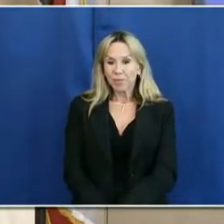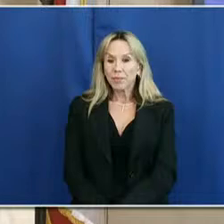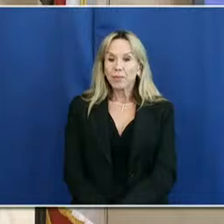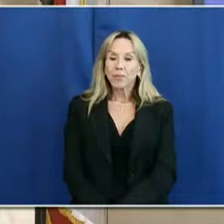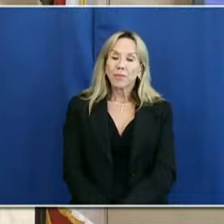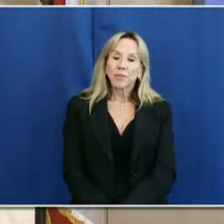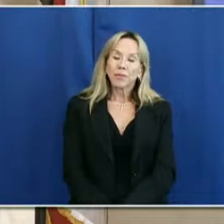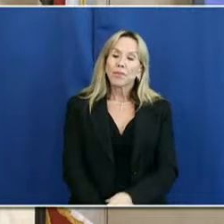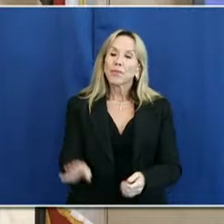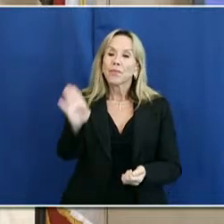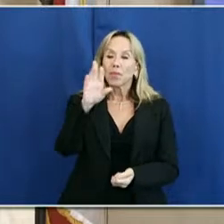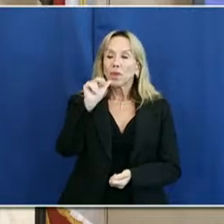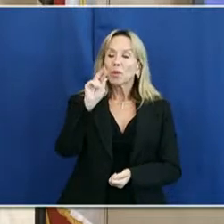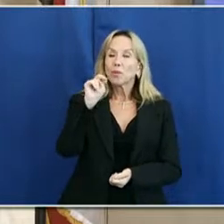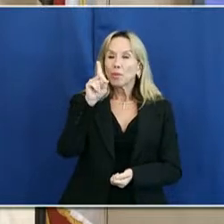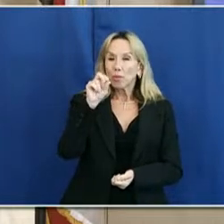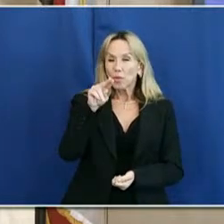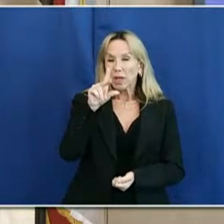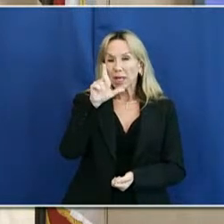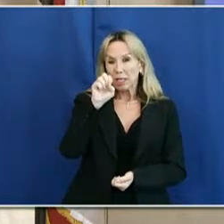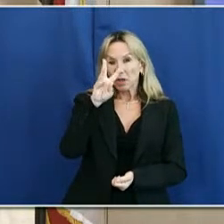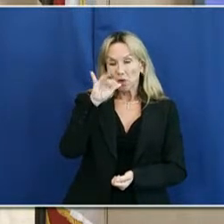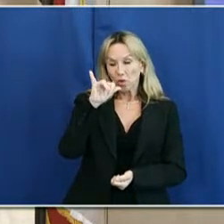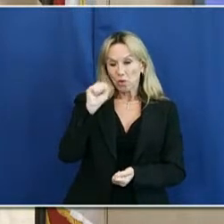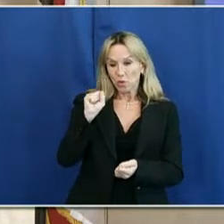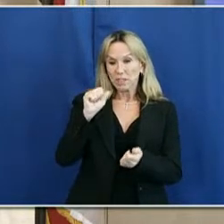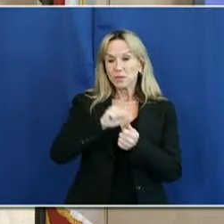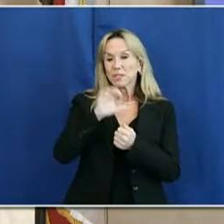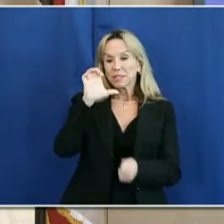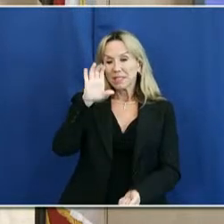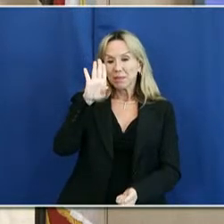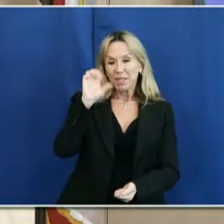The next question is from Brandon Lewis with CBS 8.